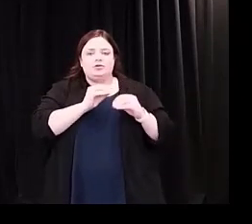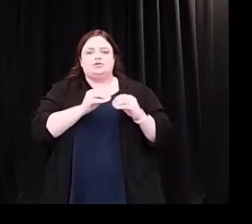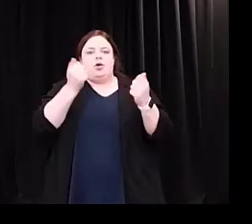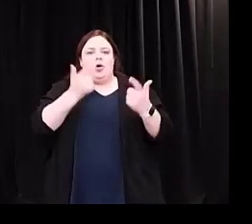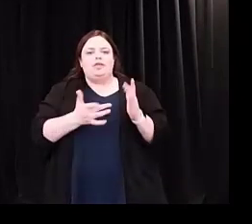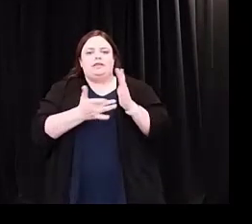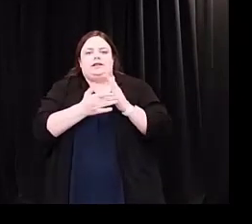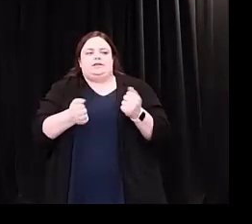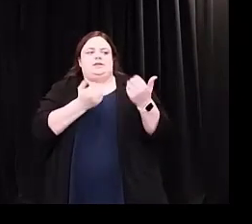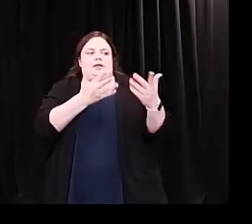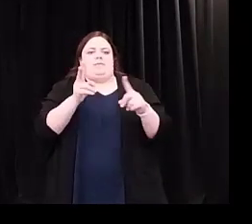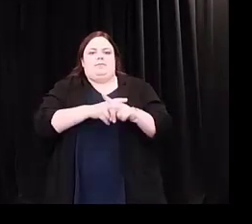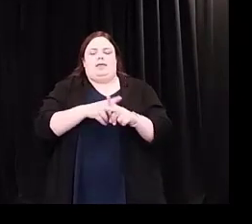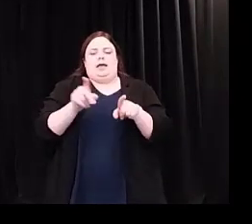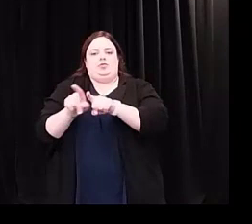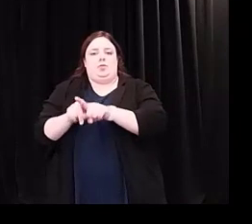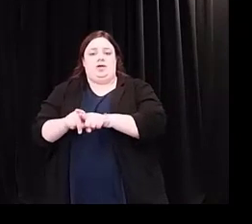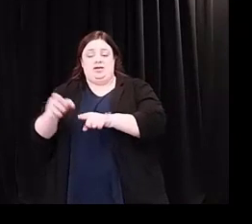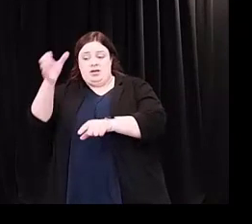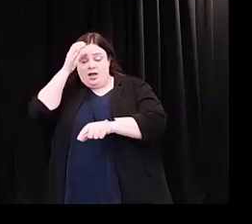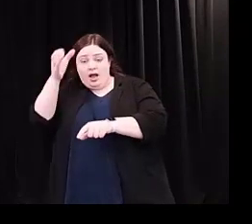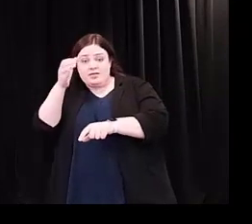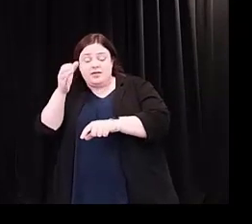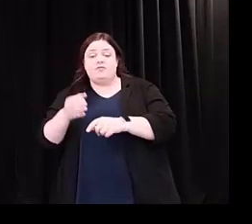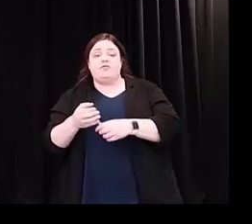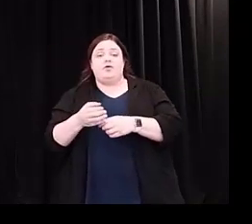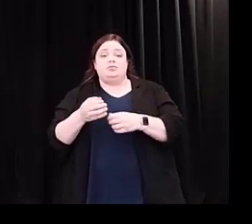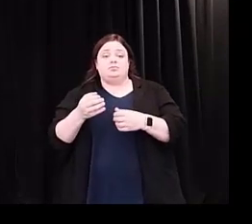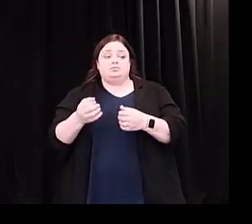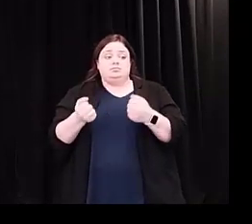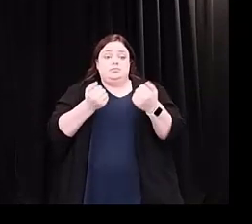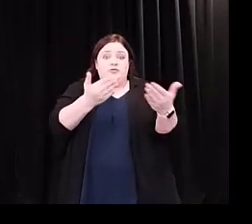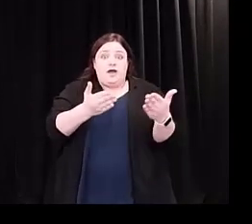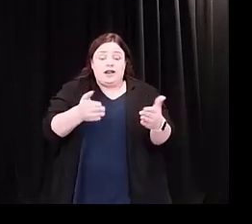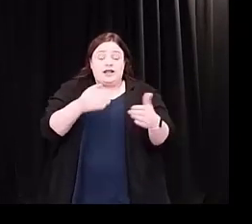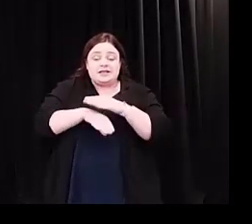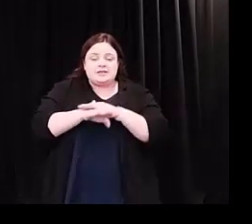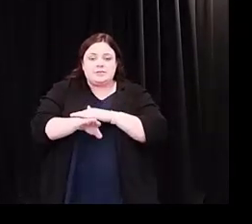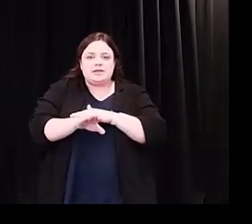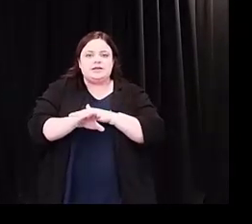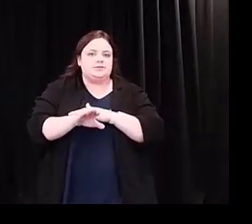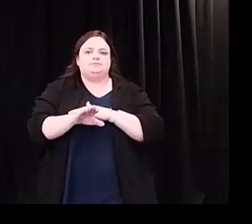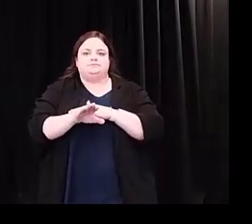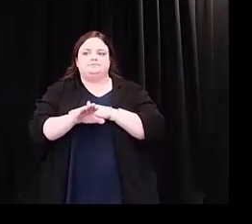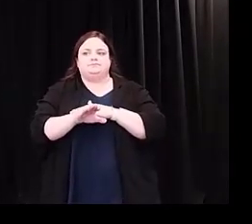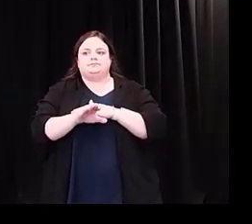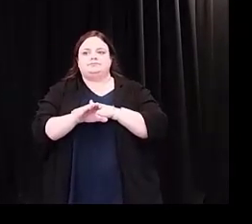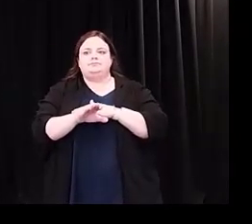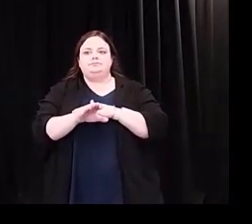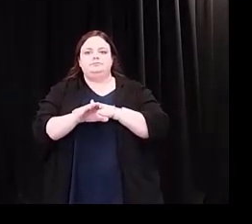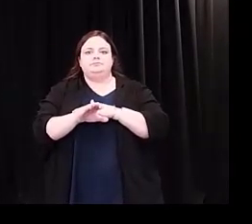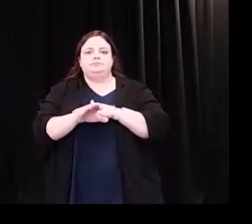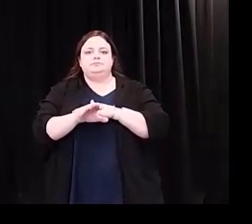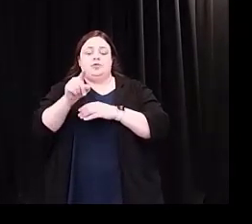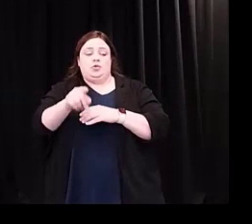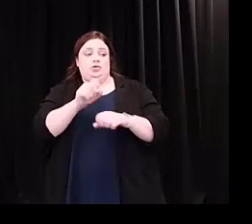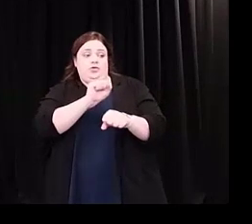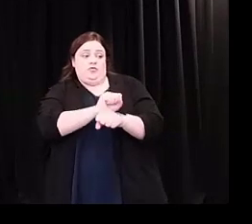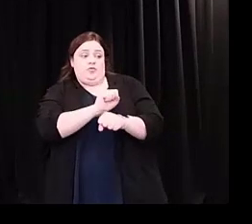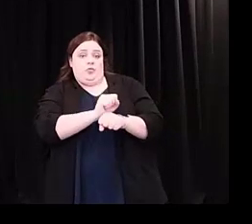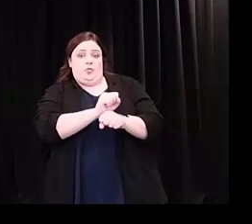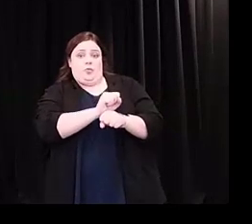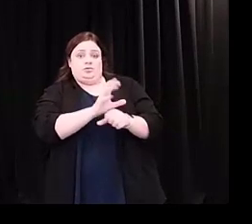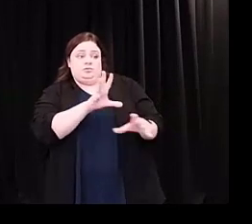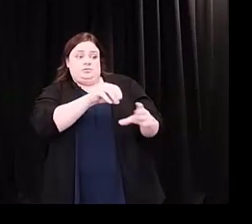well. So these concepts for improving accessibility, just once you've worked it into